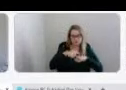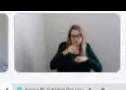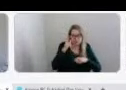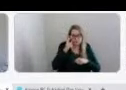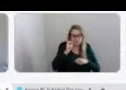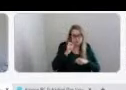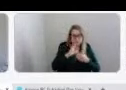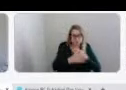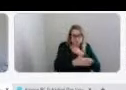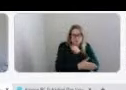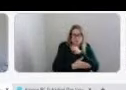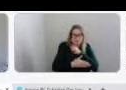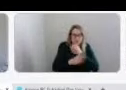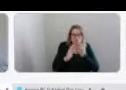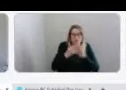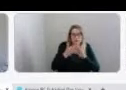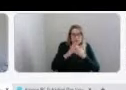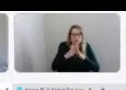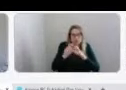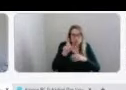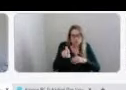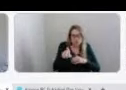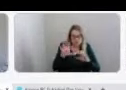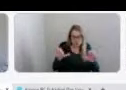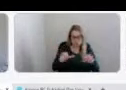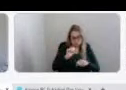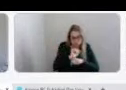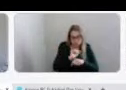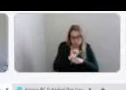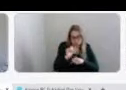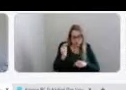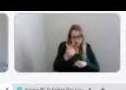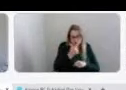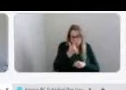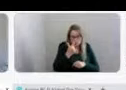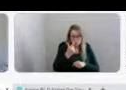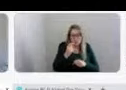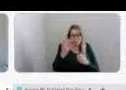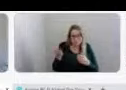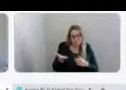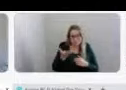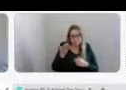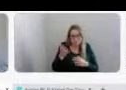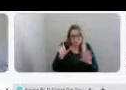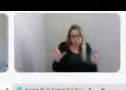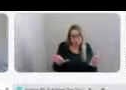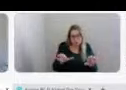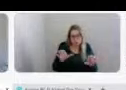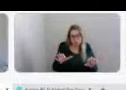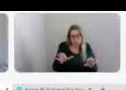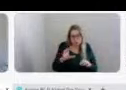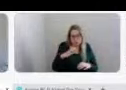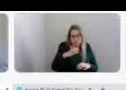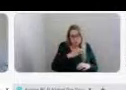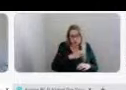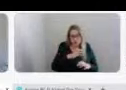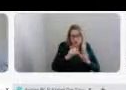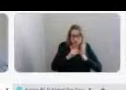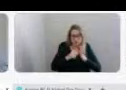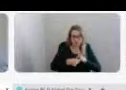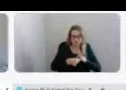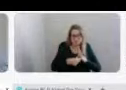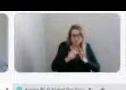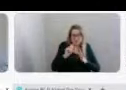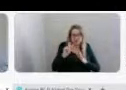our community's needs and do the job that you all are are here to perform the council emphasizes that the values and